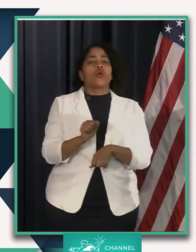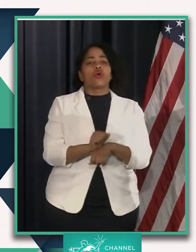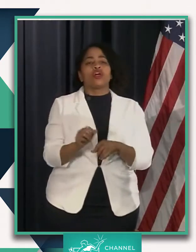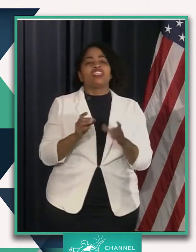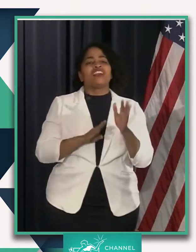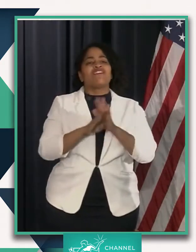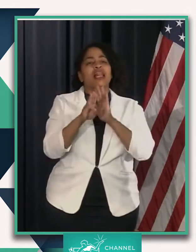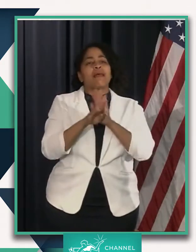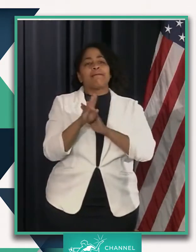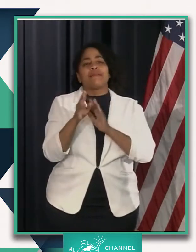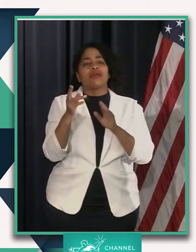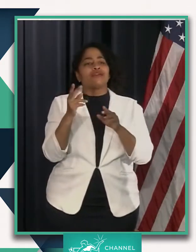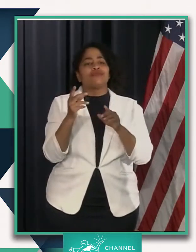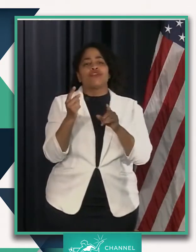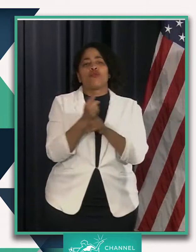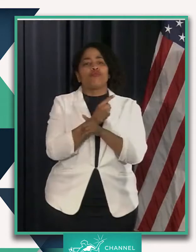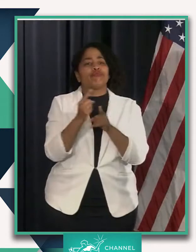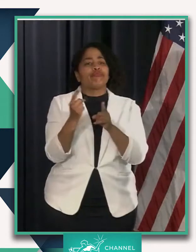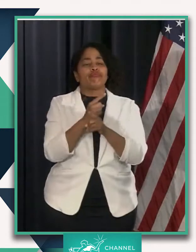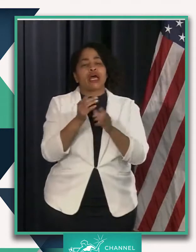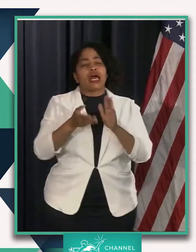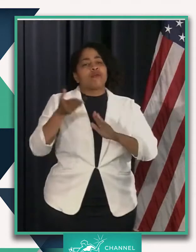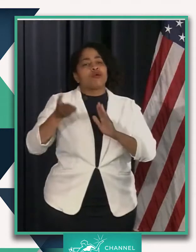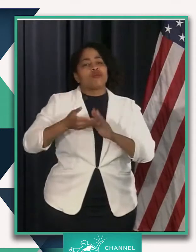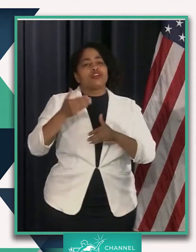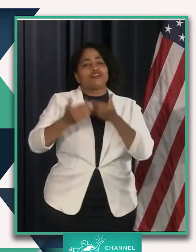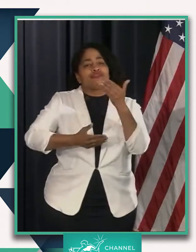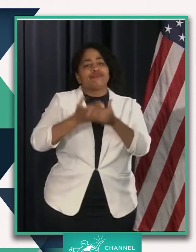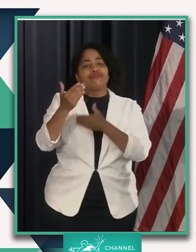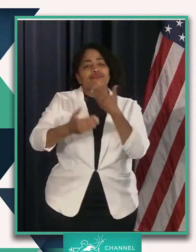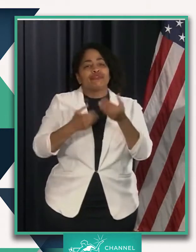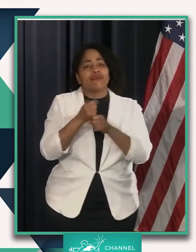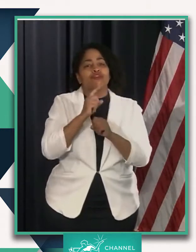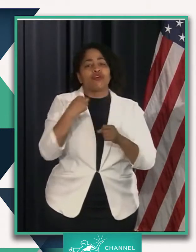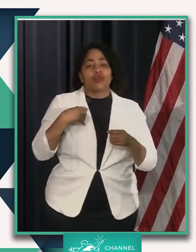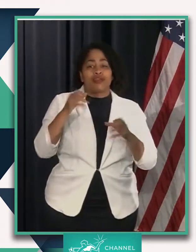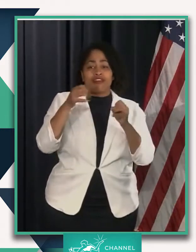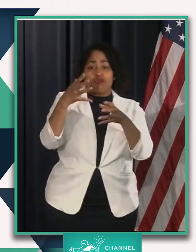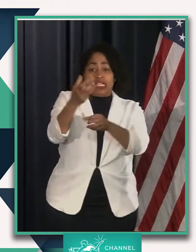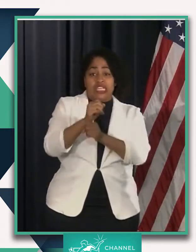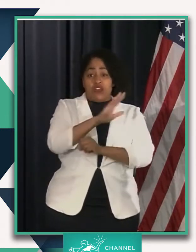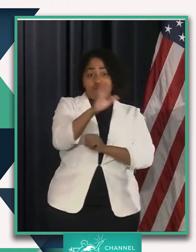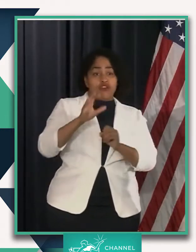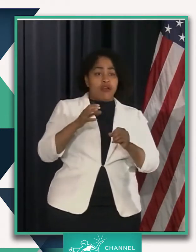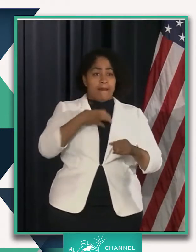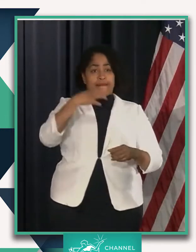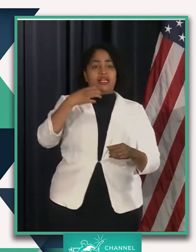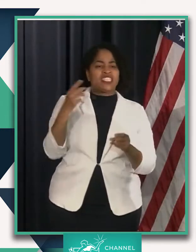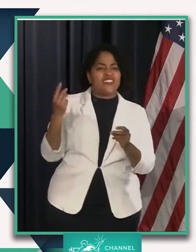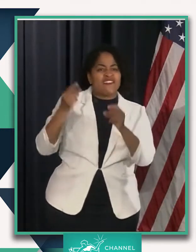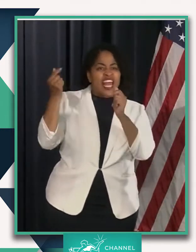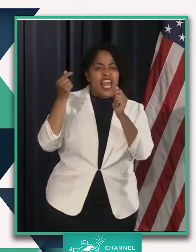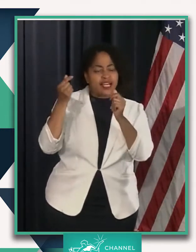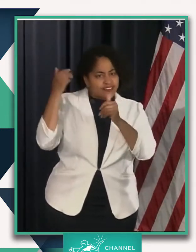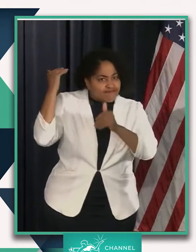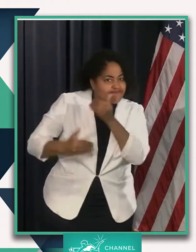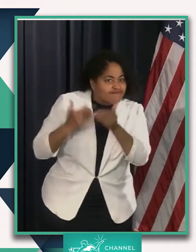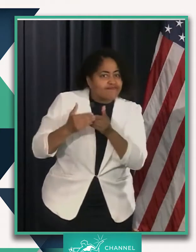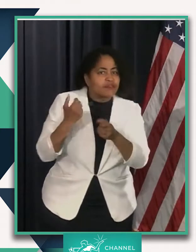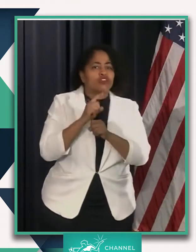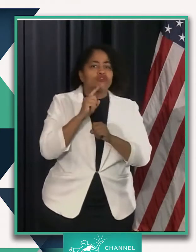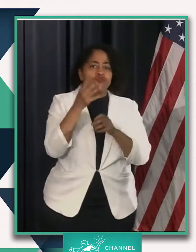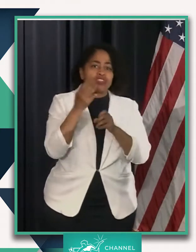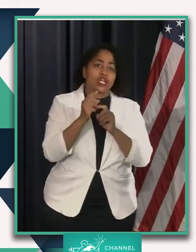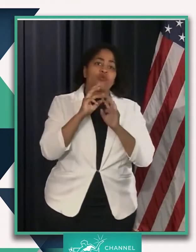just normal operation procedures to make sure we can get your complaints in a very fast and efficient way and make sure that you're getting a response